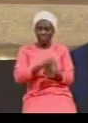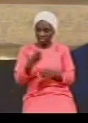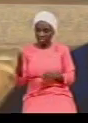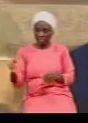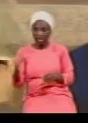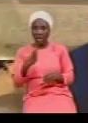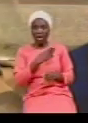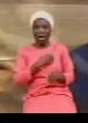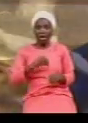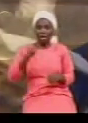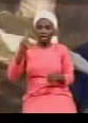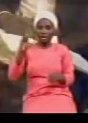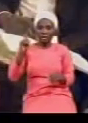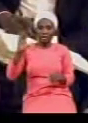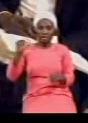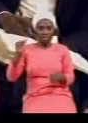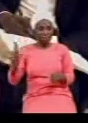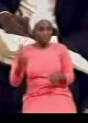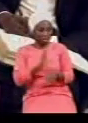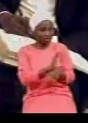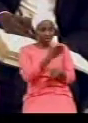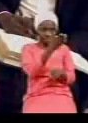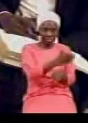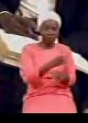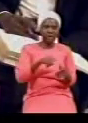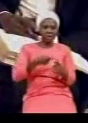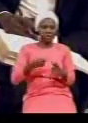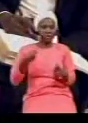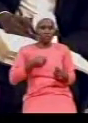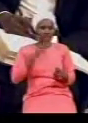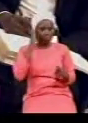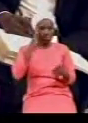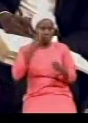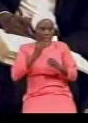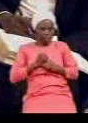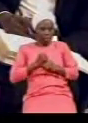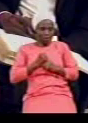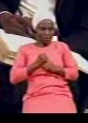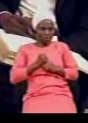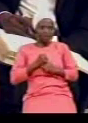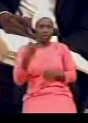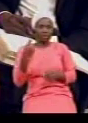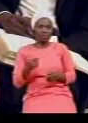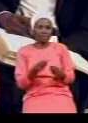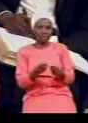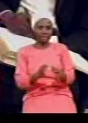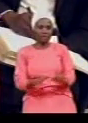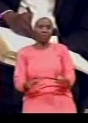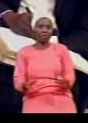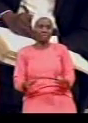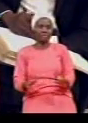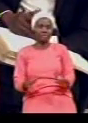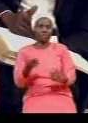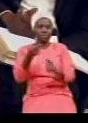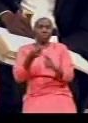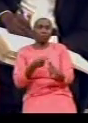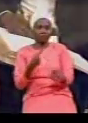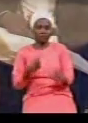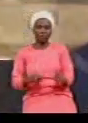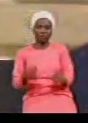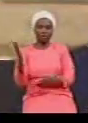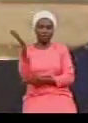we'll possess the land. From the wilderness, and this Lebanon, from the wilderness,